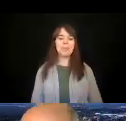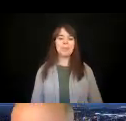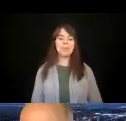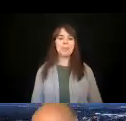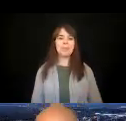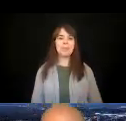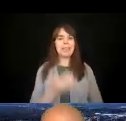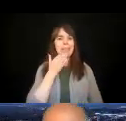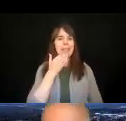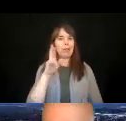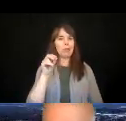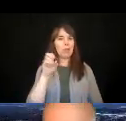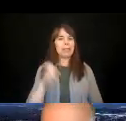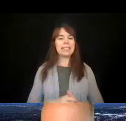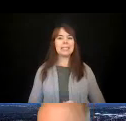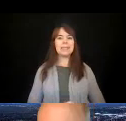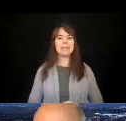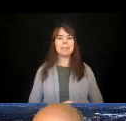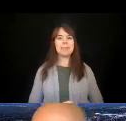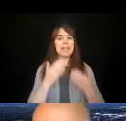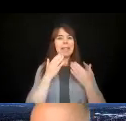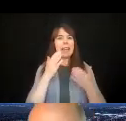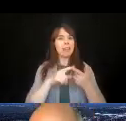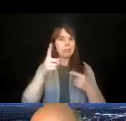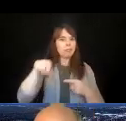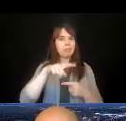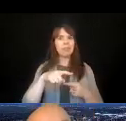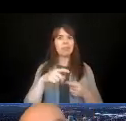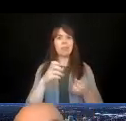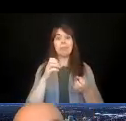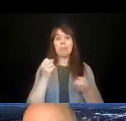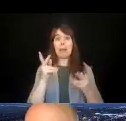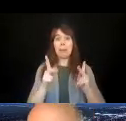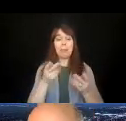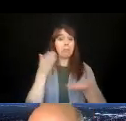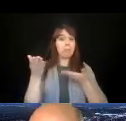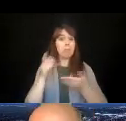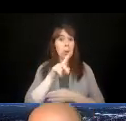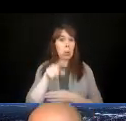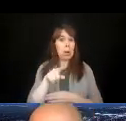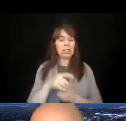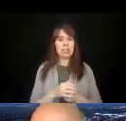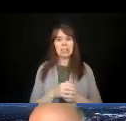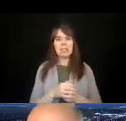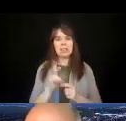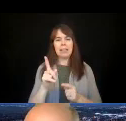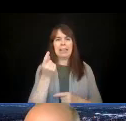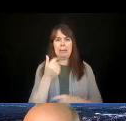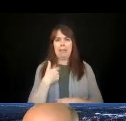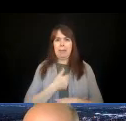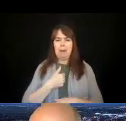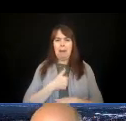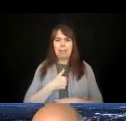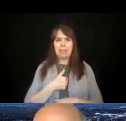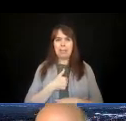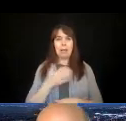Thank you, Rose. And thanks everyone for the many questions in the Q&A. I'll just say at the outset a quick apology. Apparently